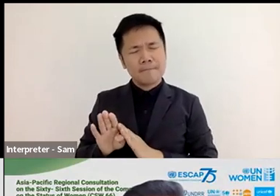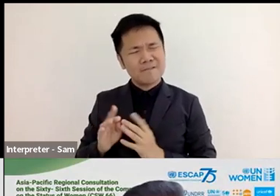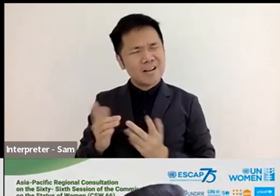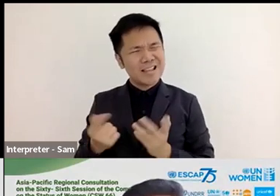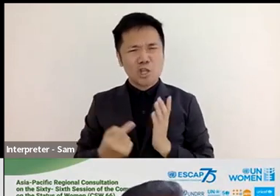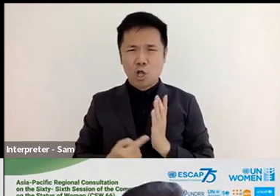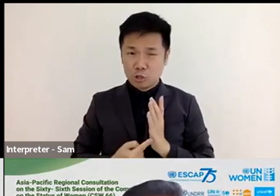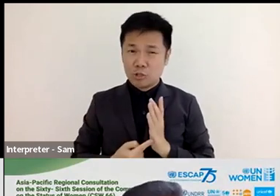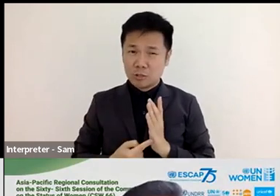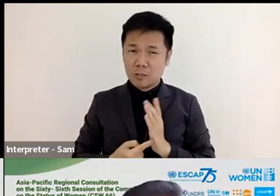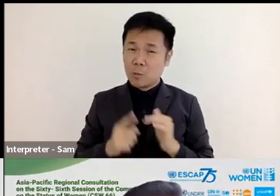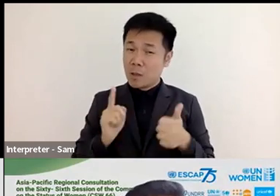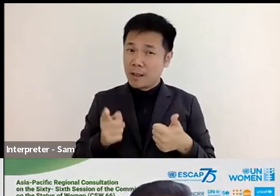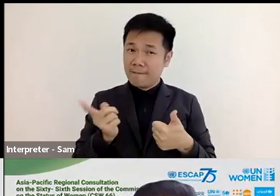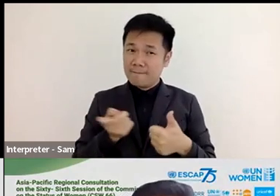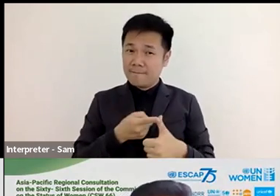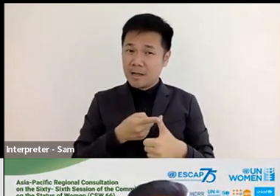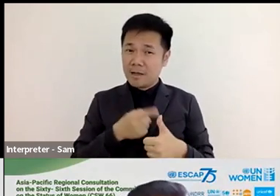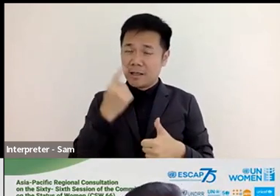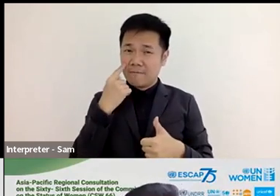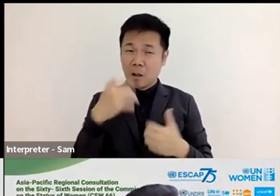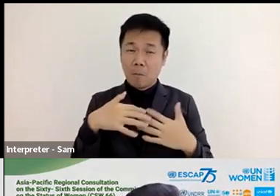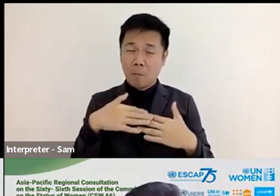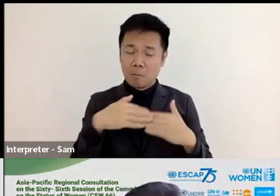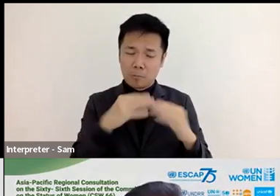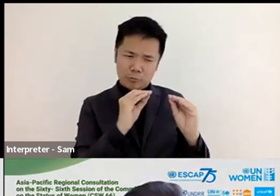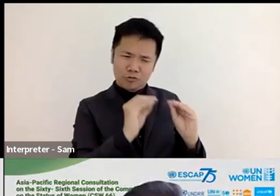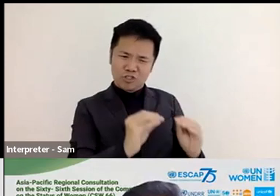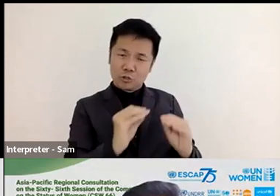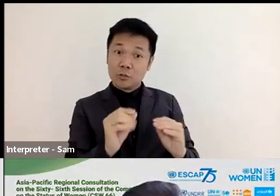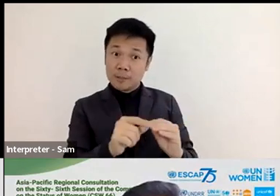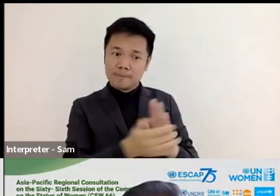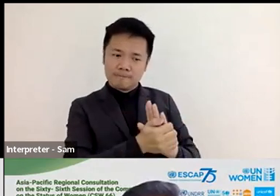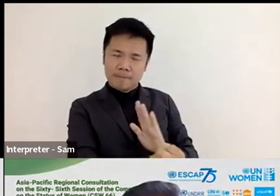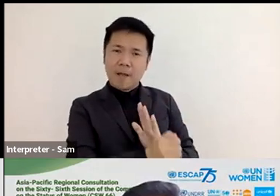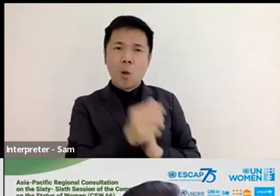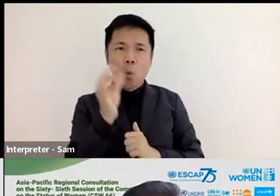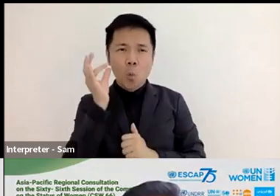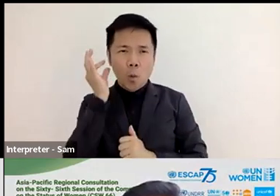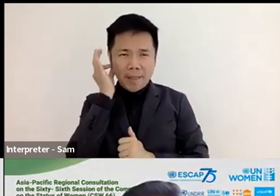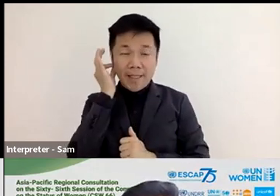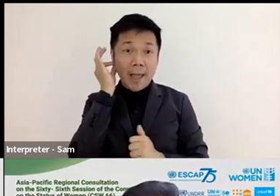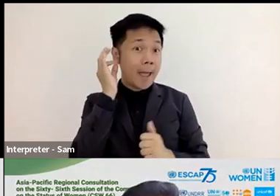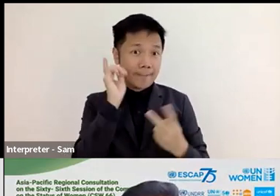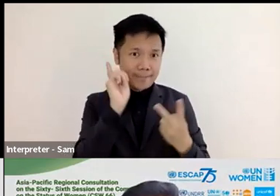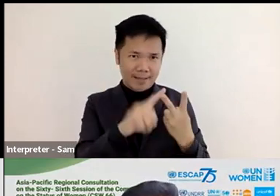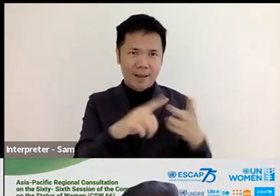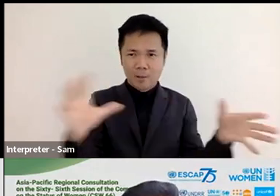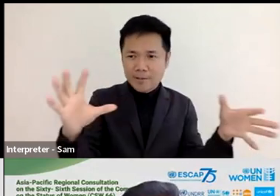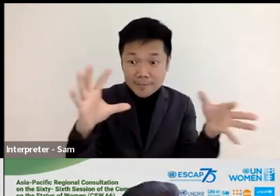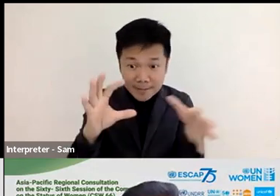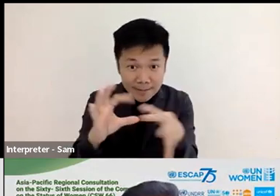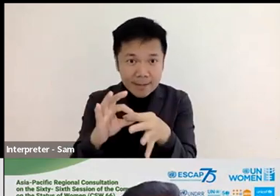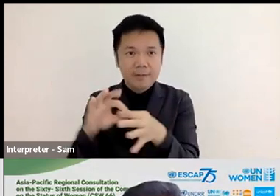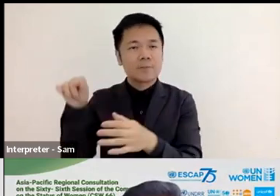technology, we need to pilot and build capacity of women, link them with the local and national service